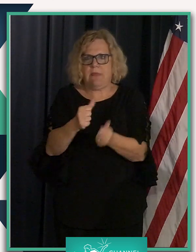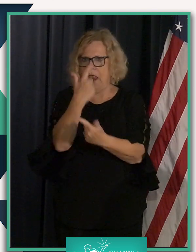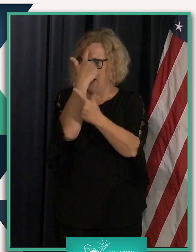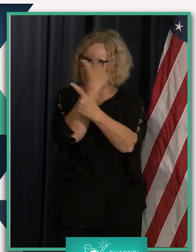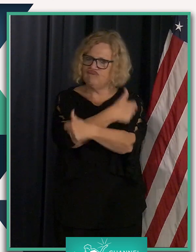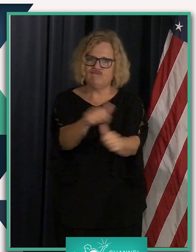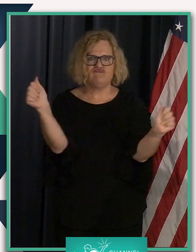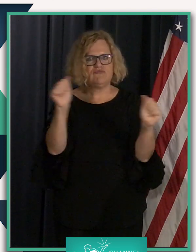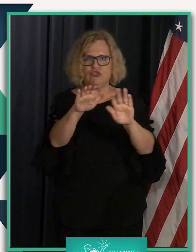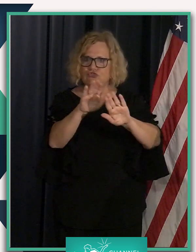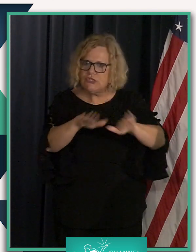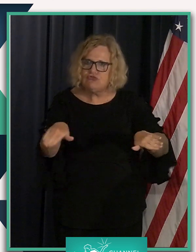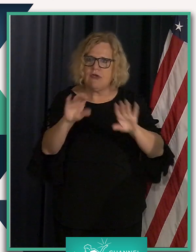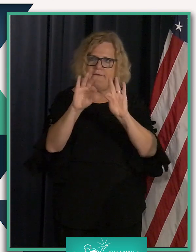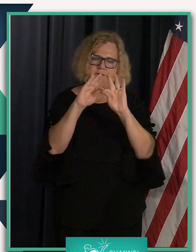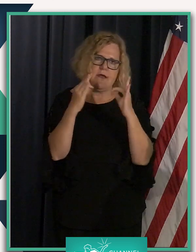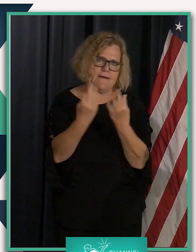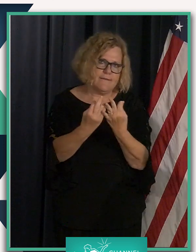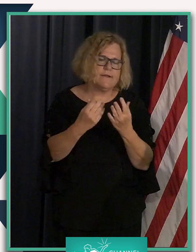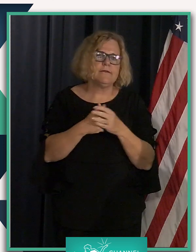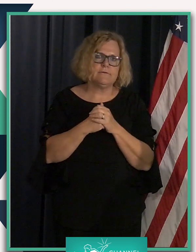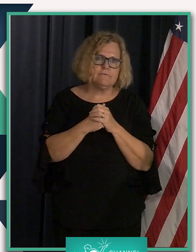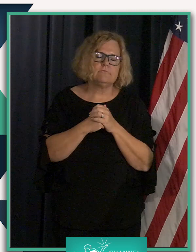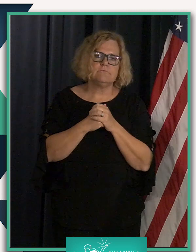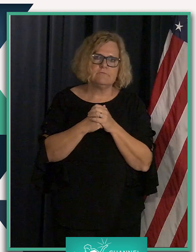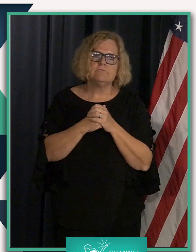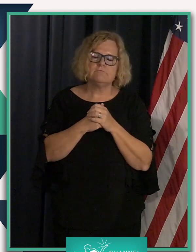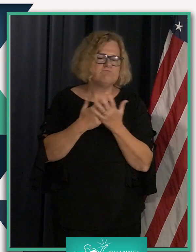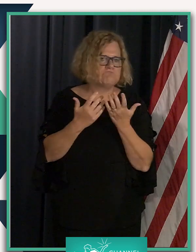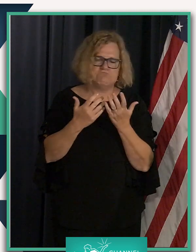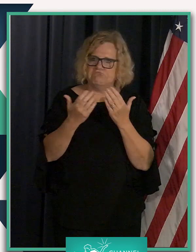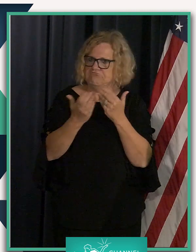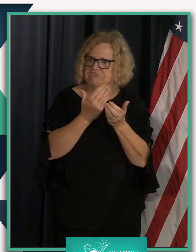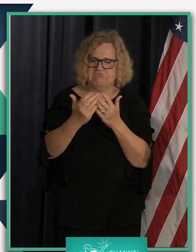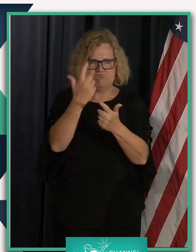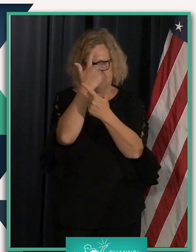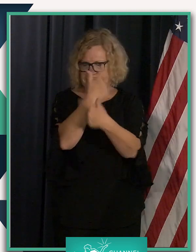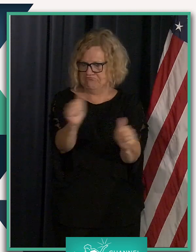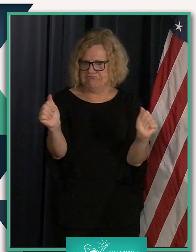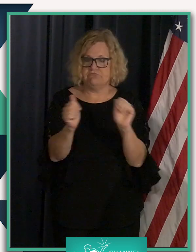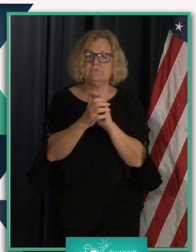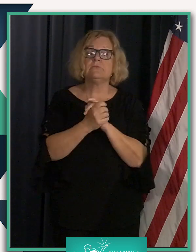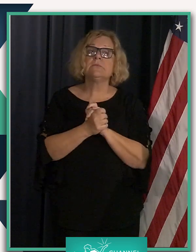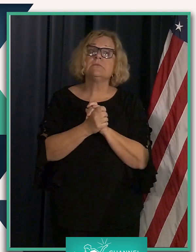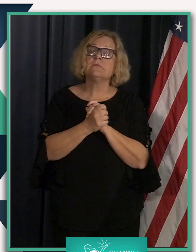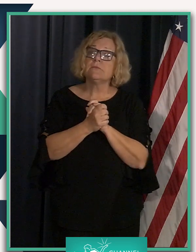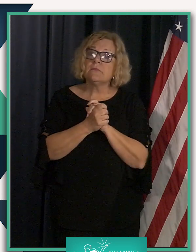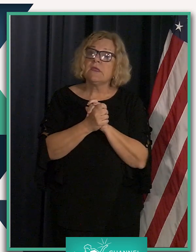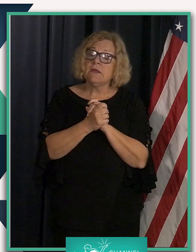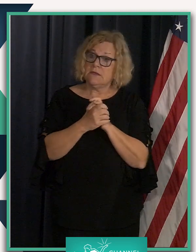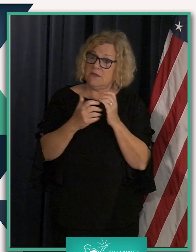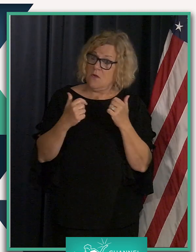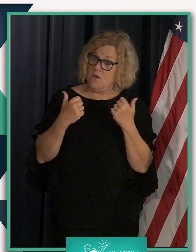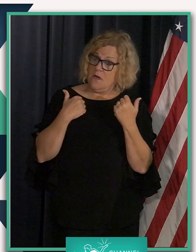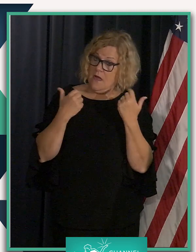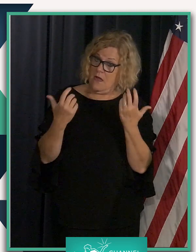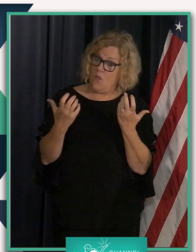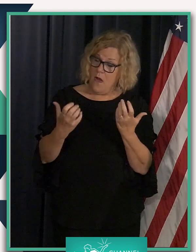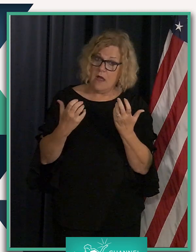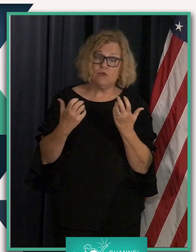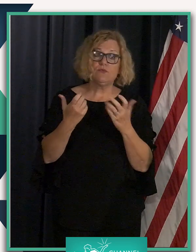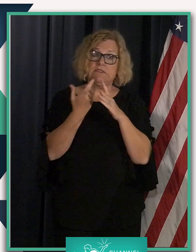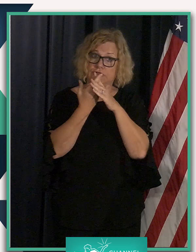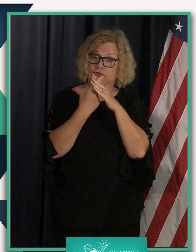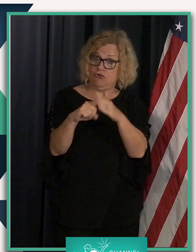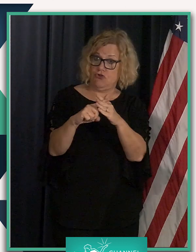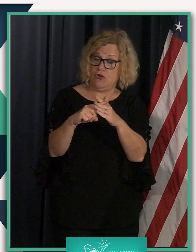on your children and your family as you see fit. And so I want to